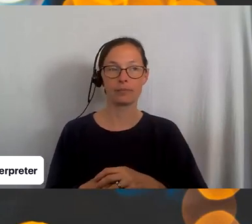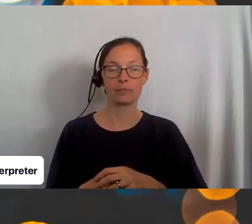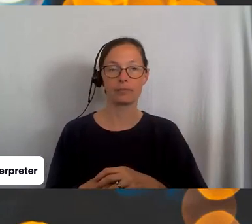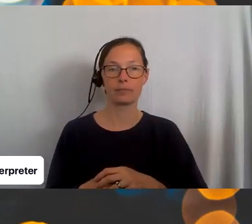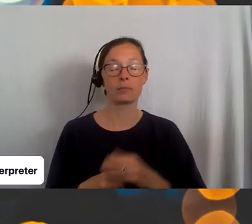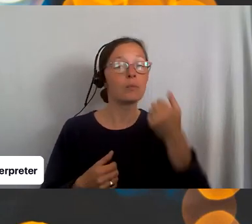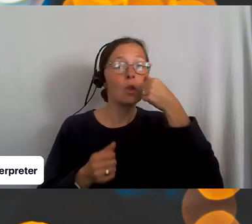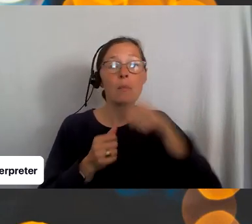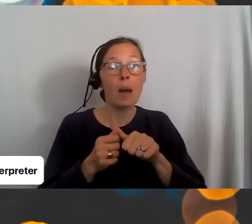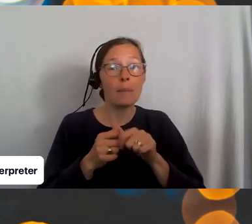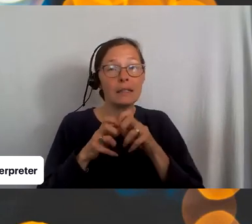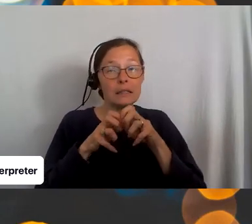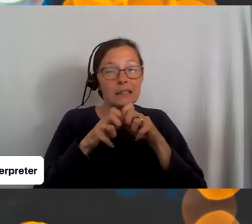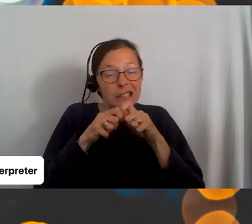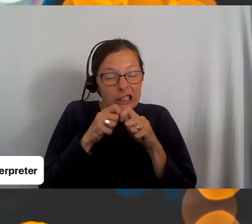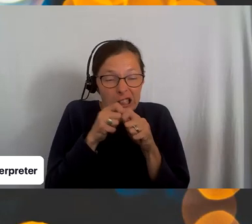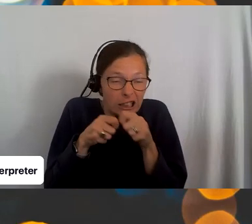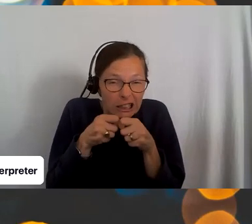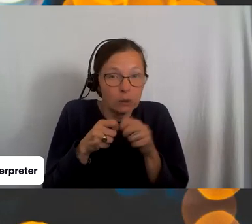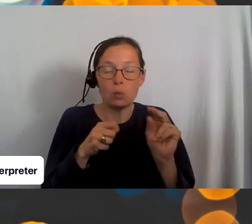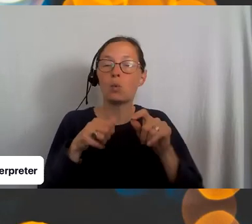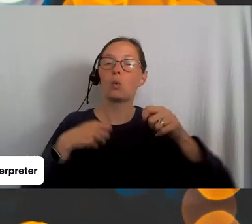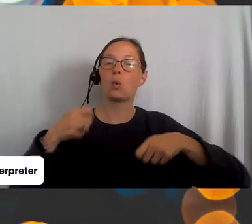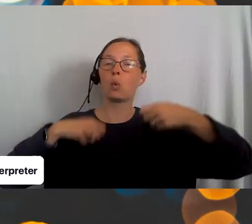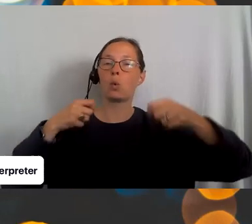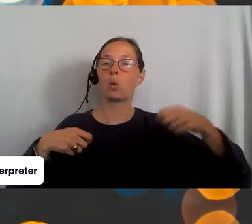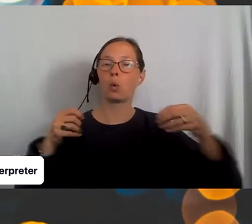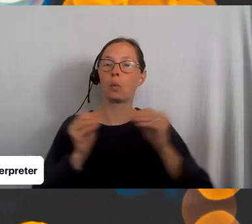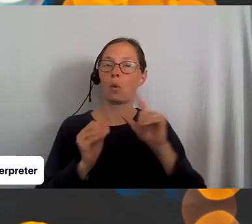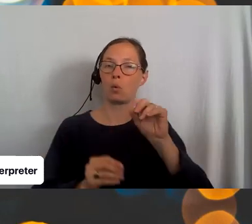Loose, remember, loose, or you're not going to be able to easily get this up and over.